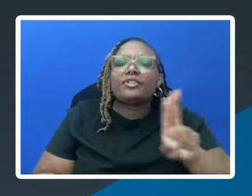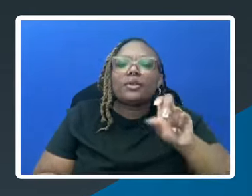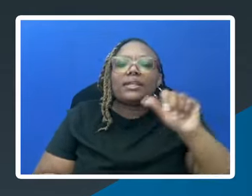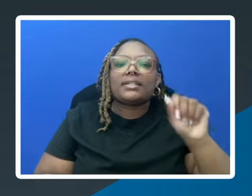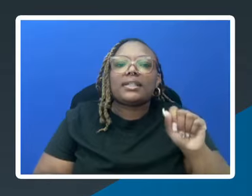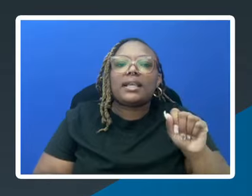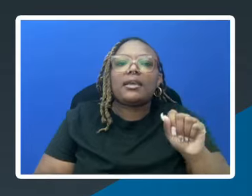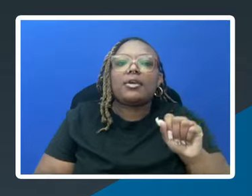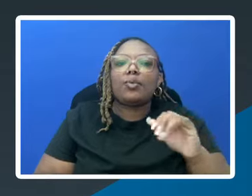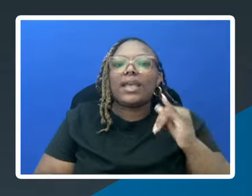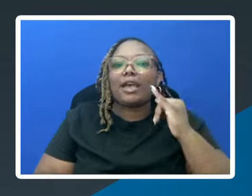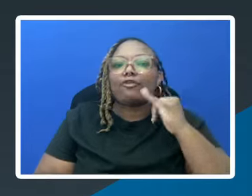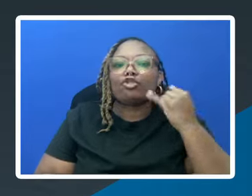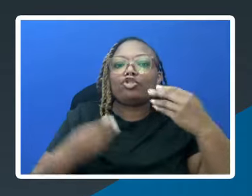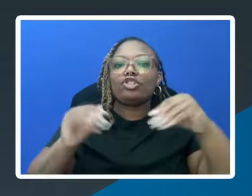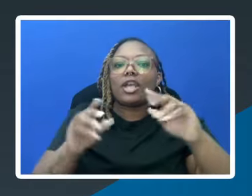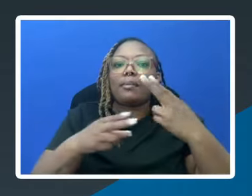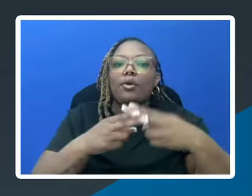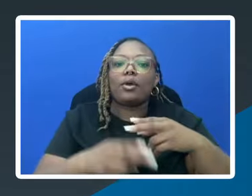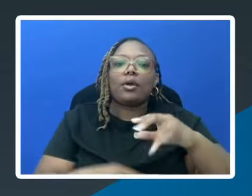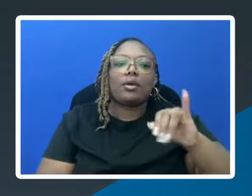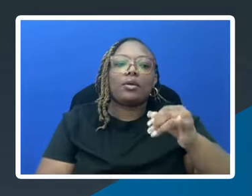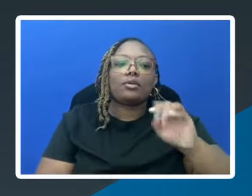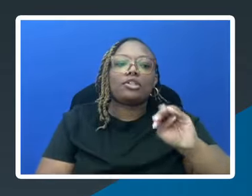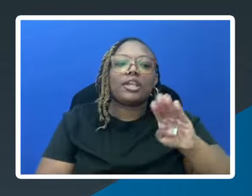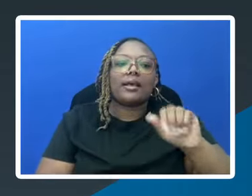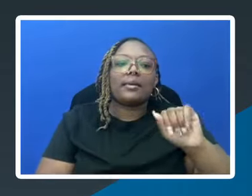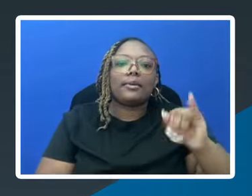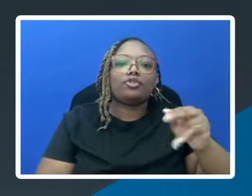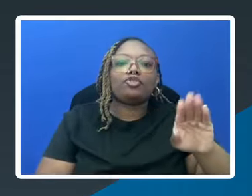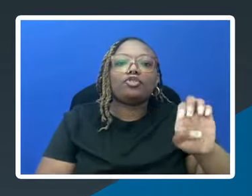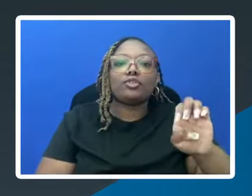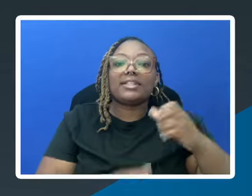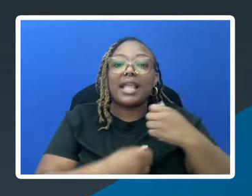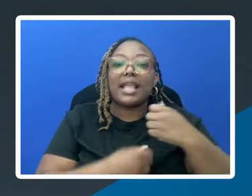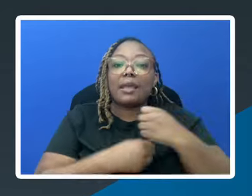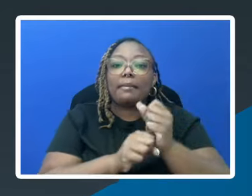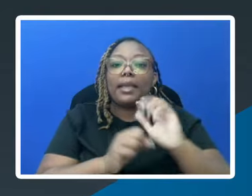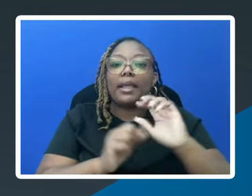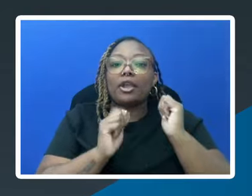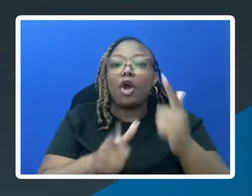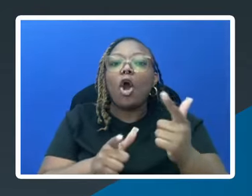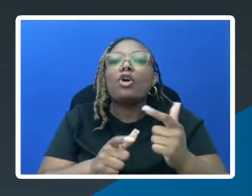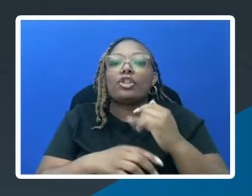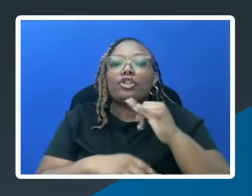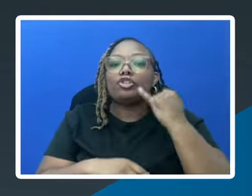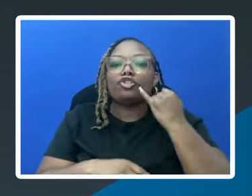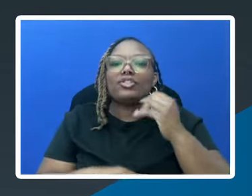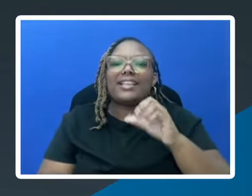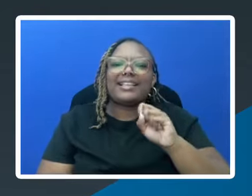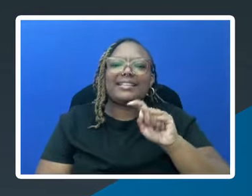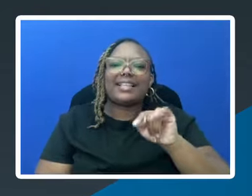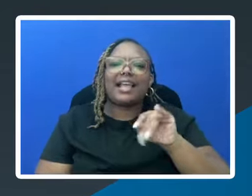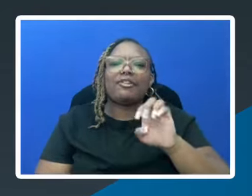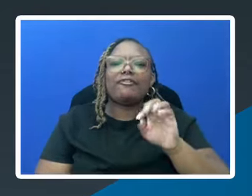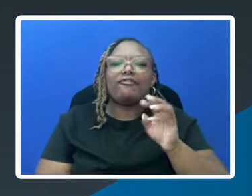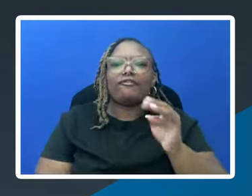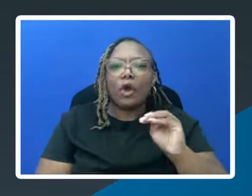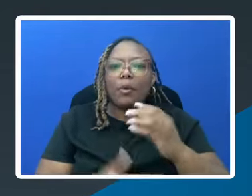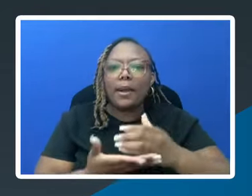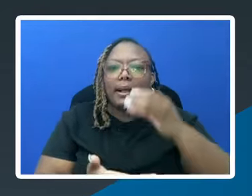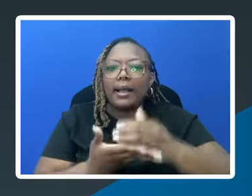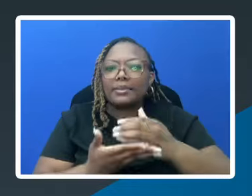Juice. And for many years, they were making all of their juice in styrofoam cups that were just destroying the environment. And